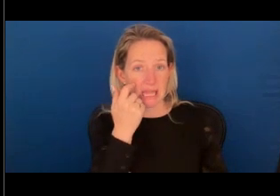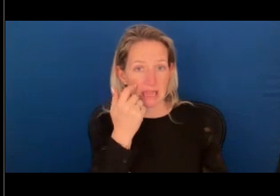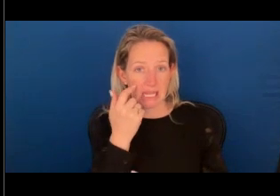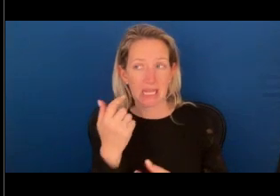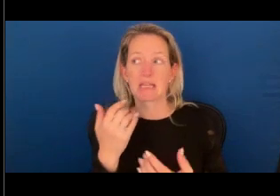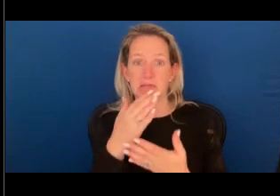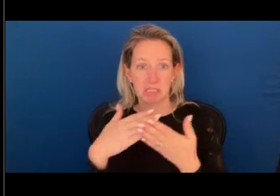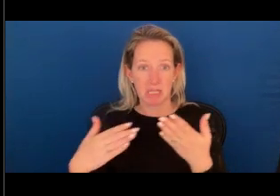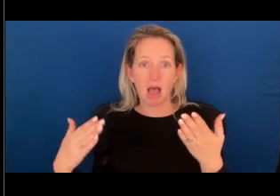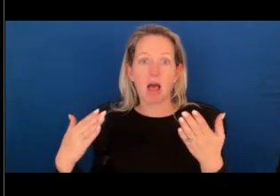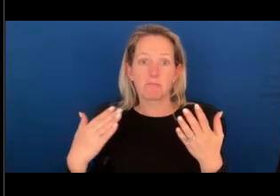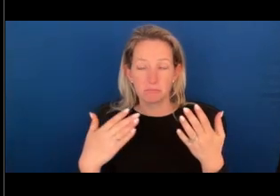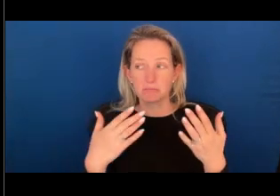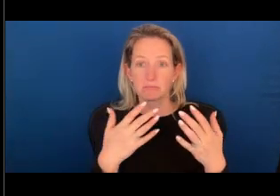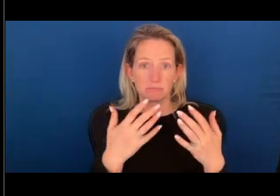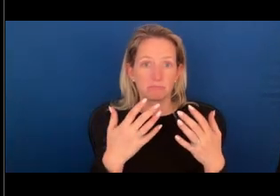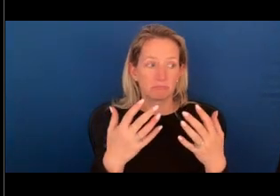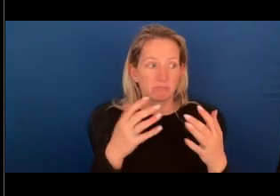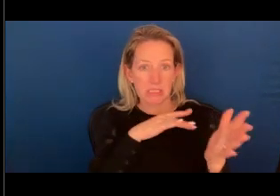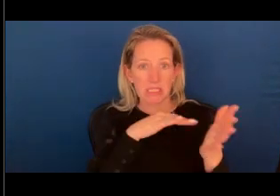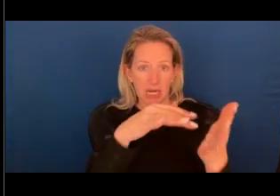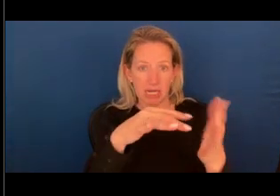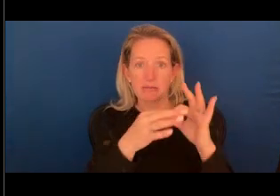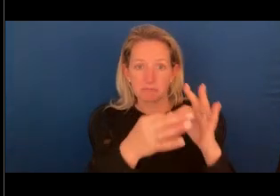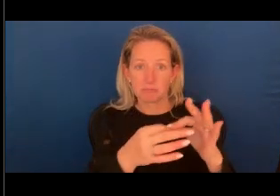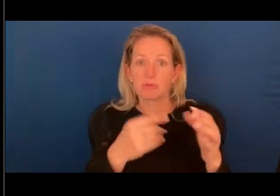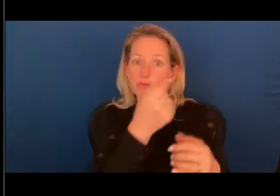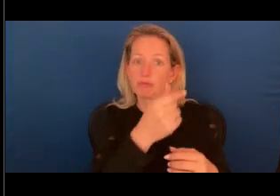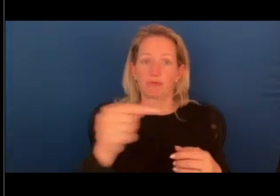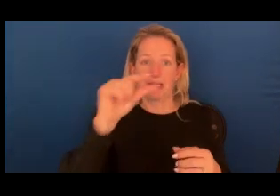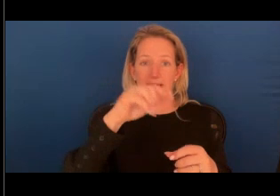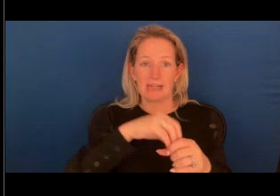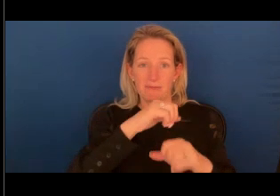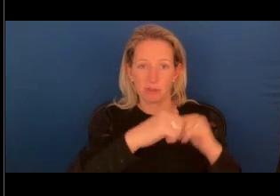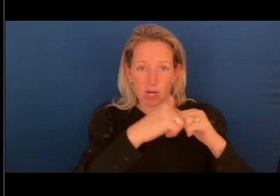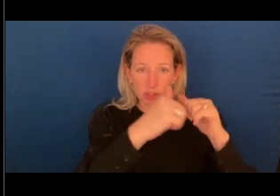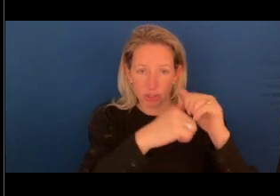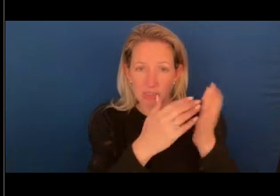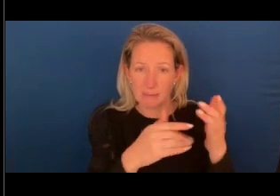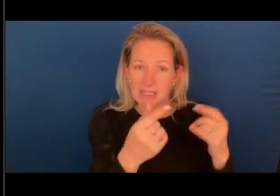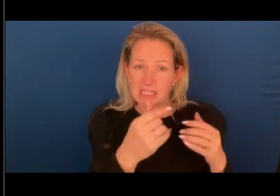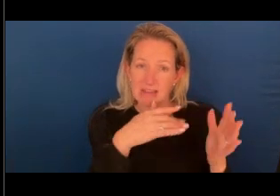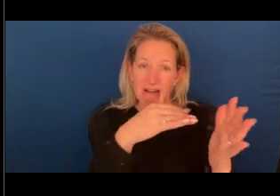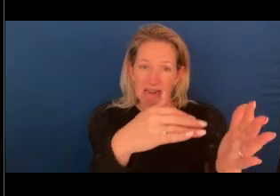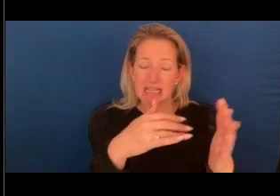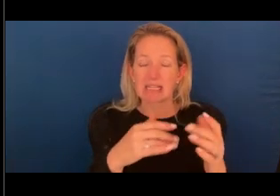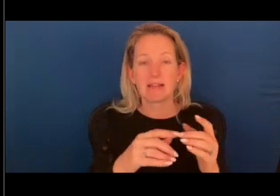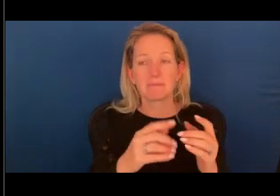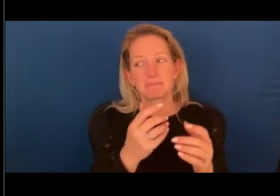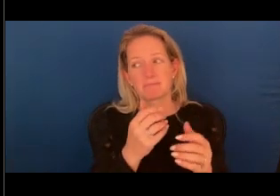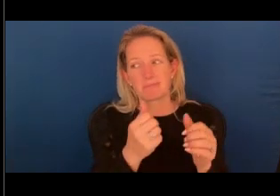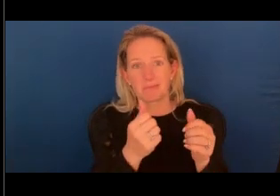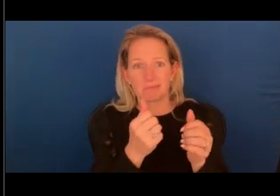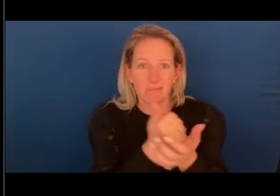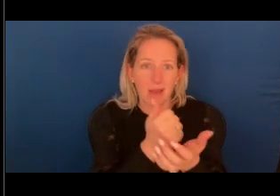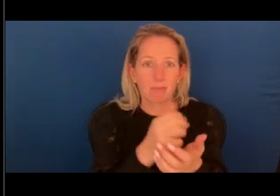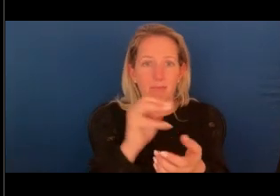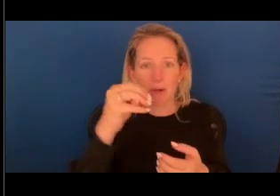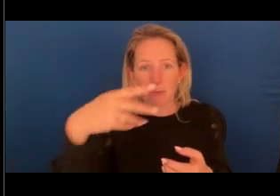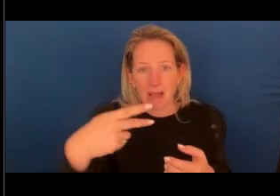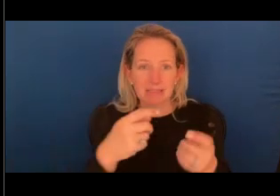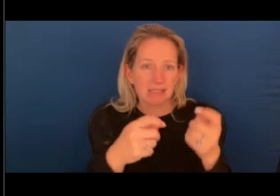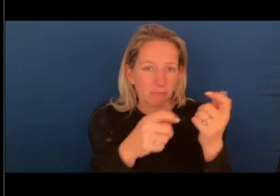performance of these green infrastructure for microplastic removal, but there's a lot more study. There's a need for a lot more